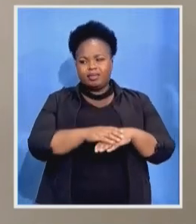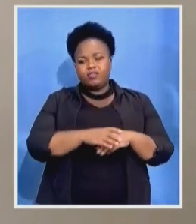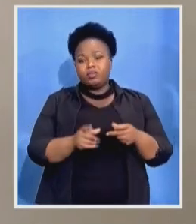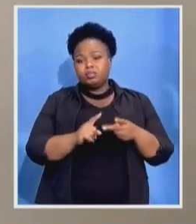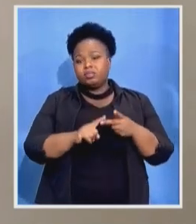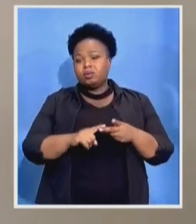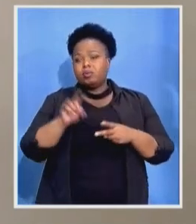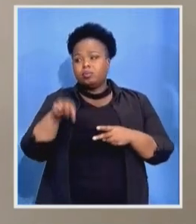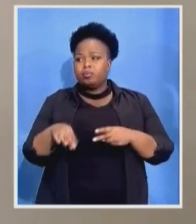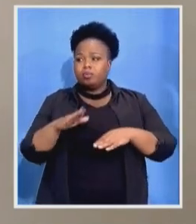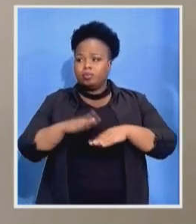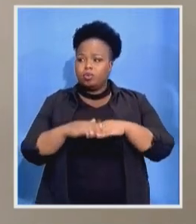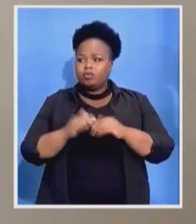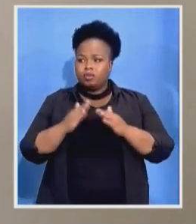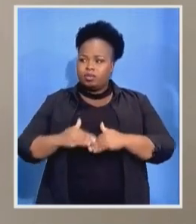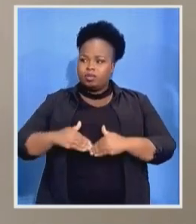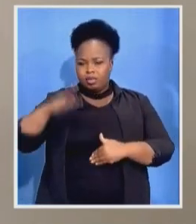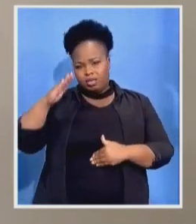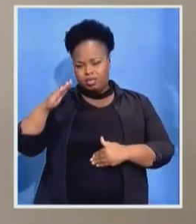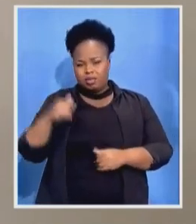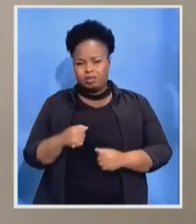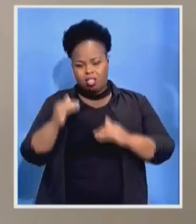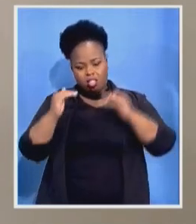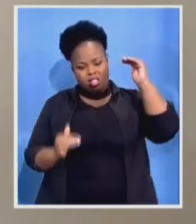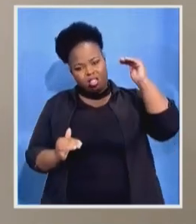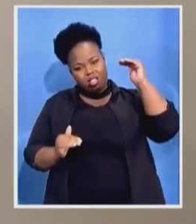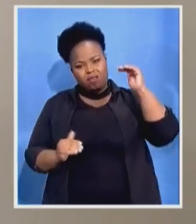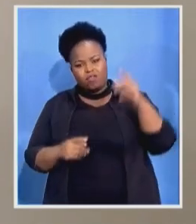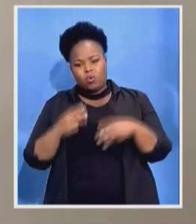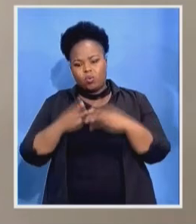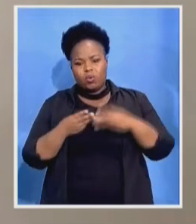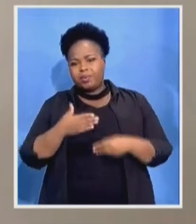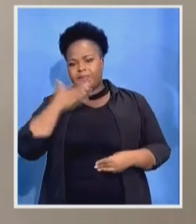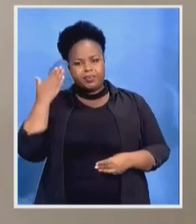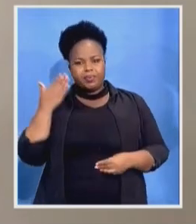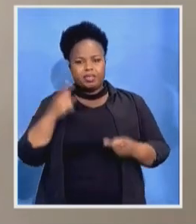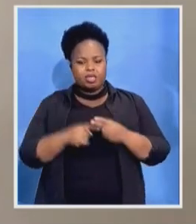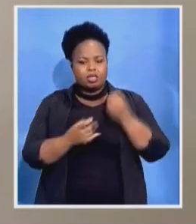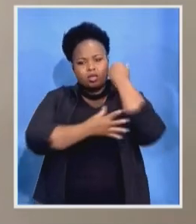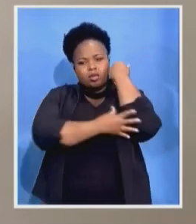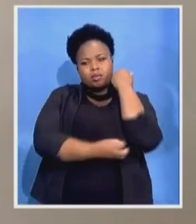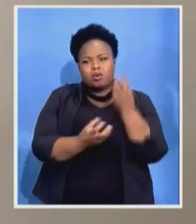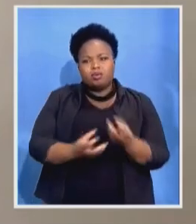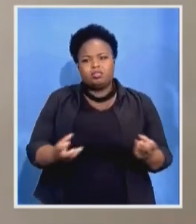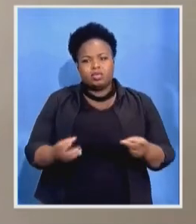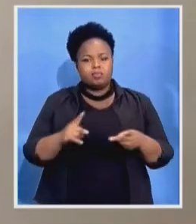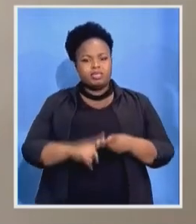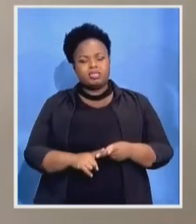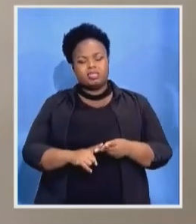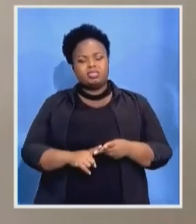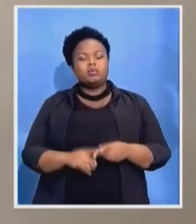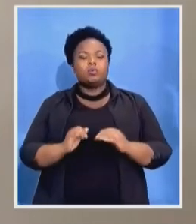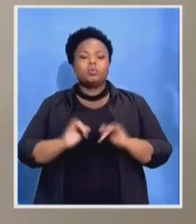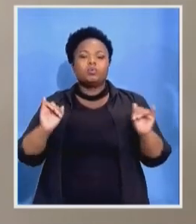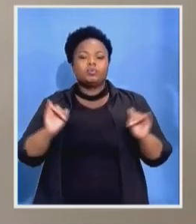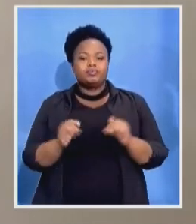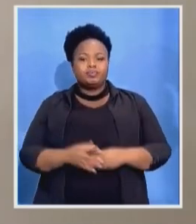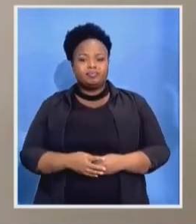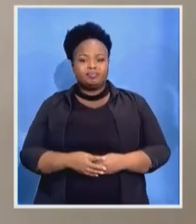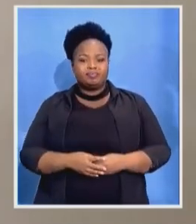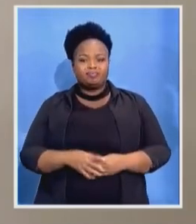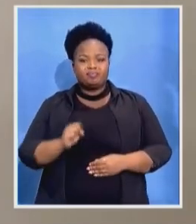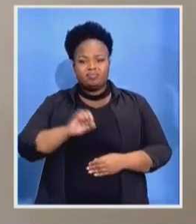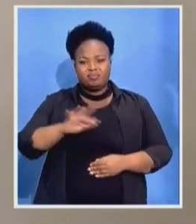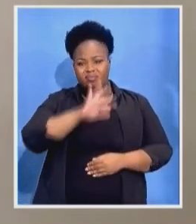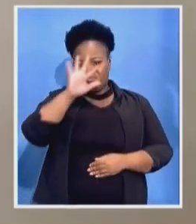inequality, unemployment, and poverty in our country. South Africa recorded a slight recovery in its